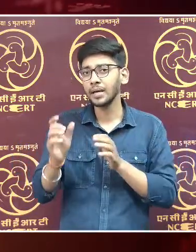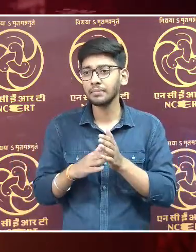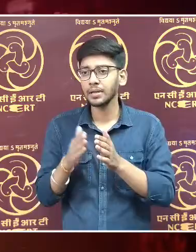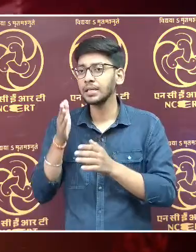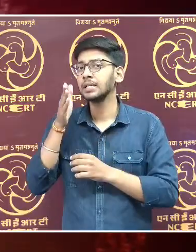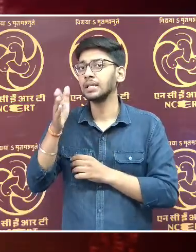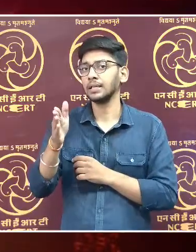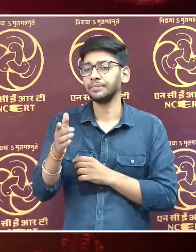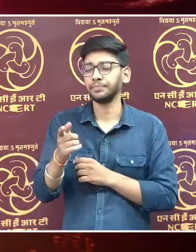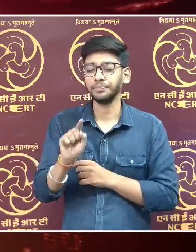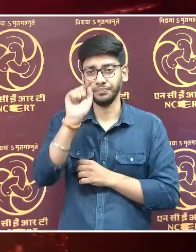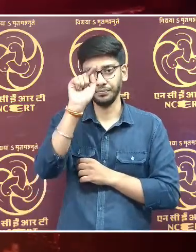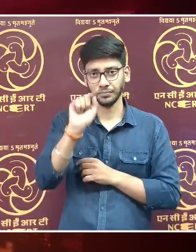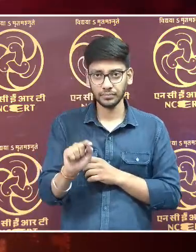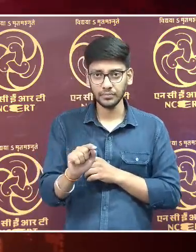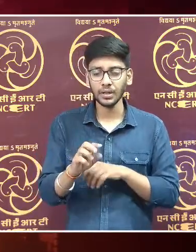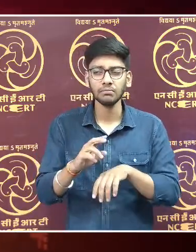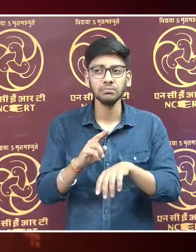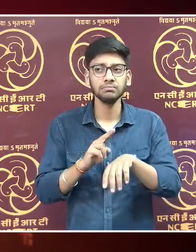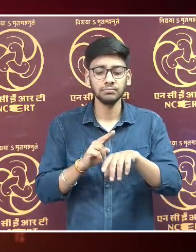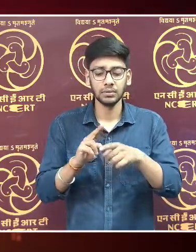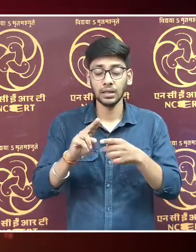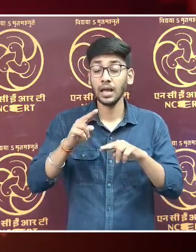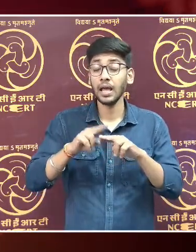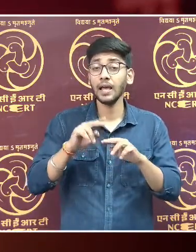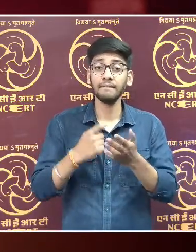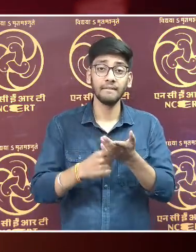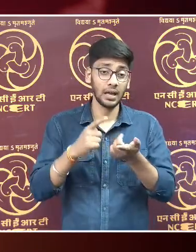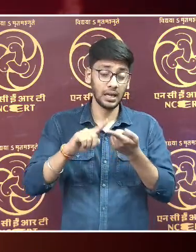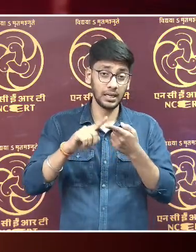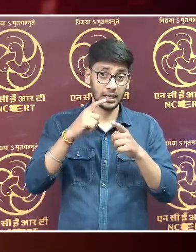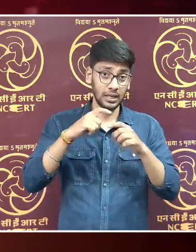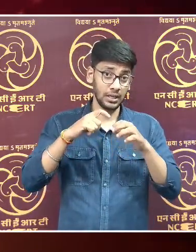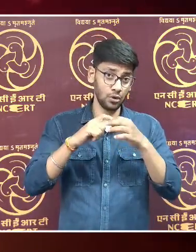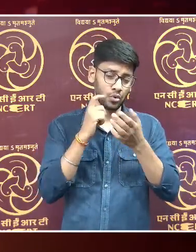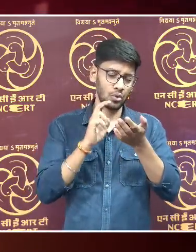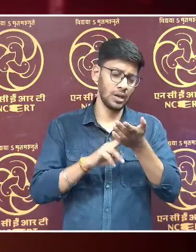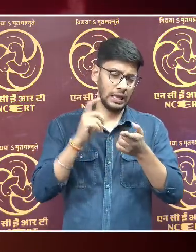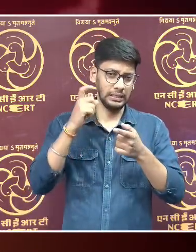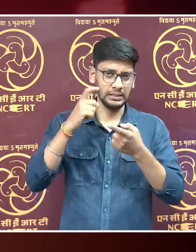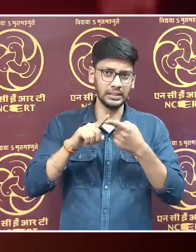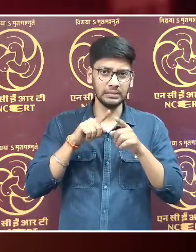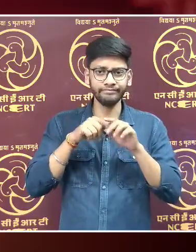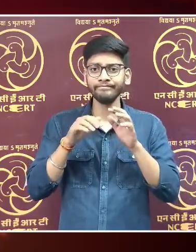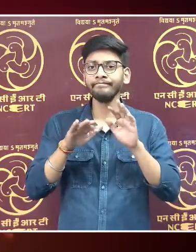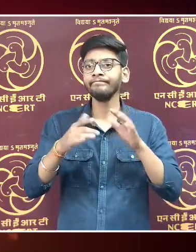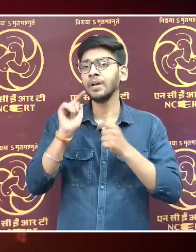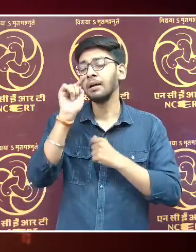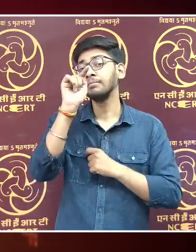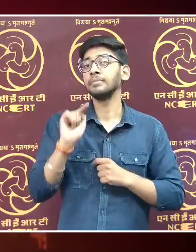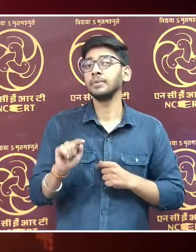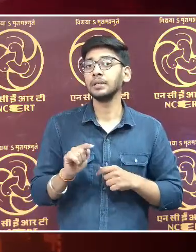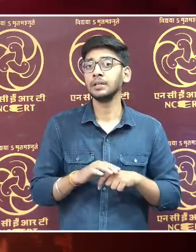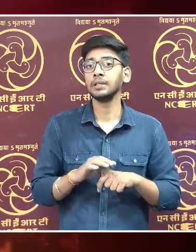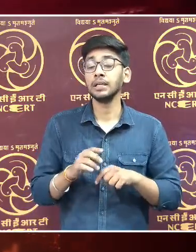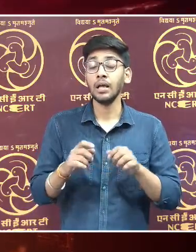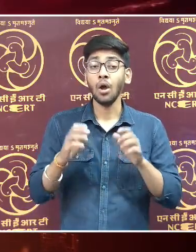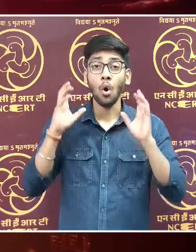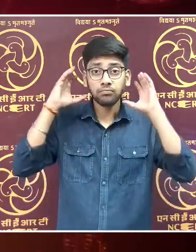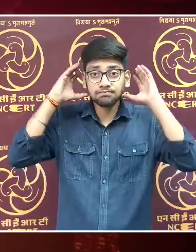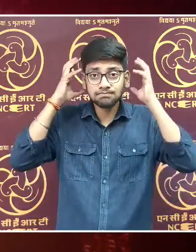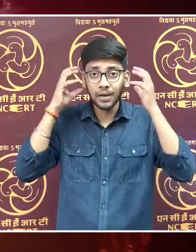those telltale frequencies and symptoms that are an indicator for me to reach an